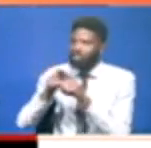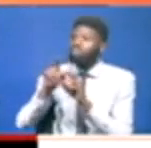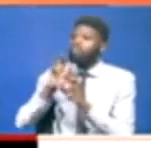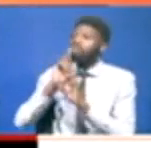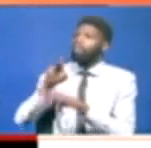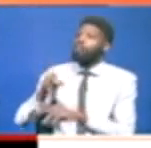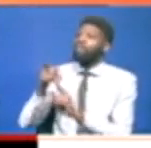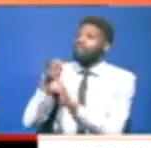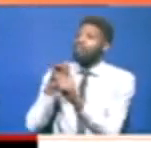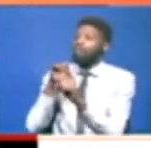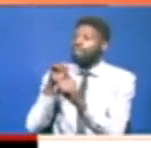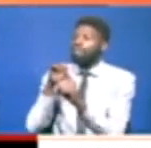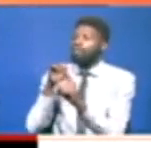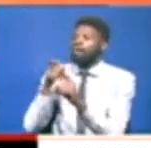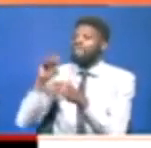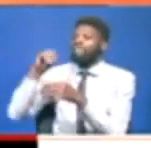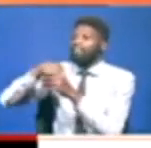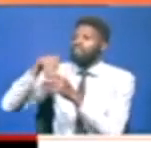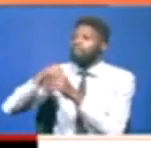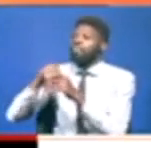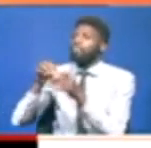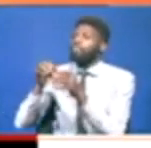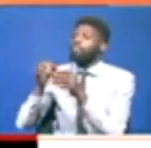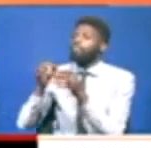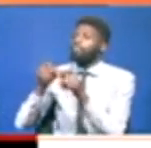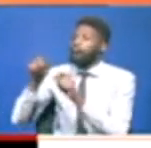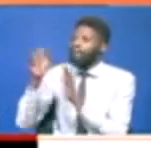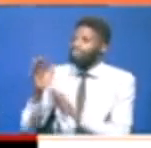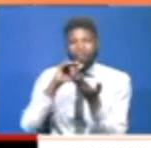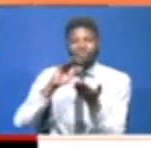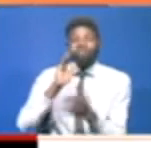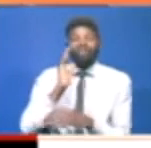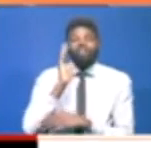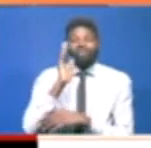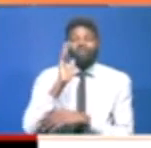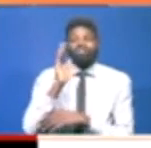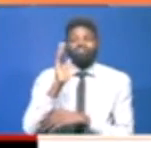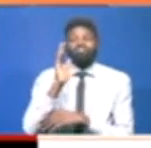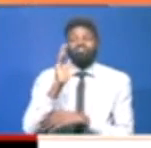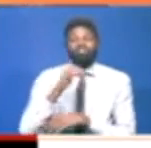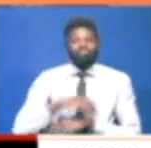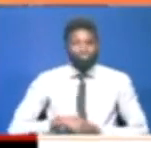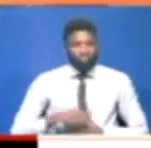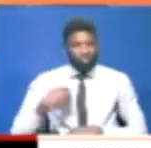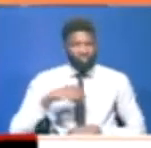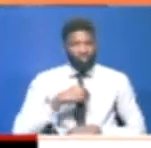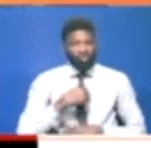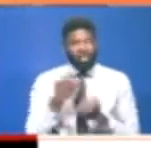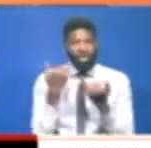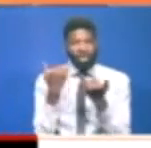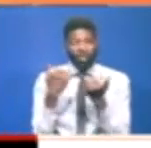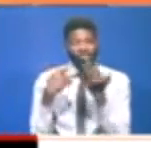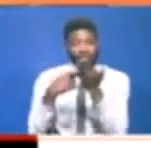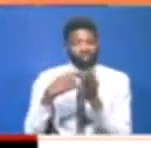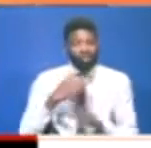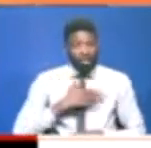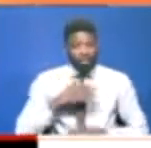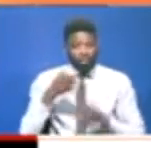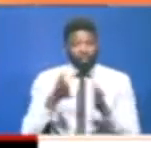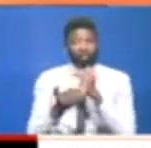investment managers. Very good. And how do they question that? You know, I want you to hold your thoughts, Sis. We are bringing to an end our conversation this morning